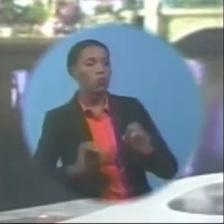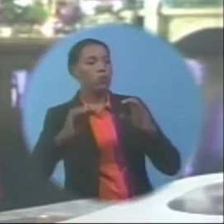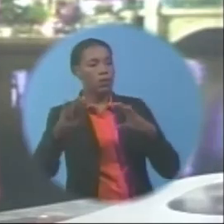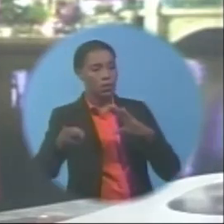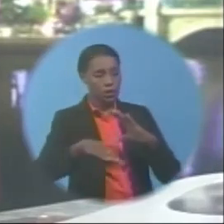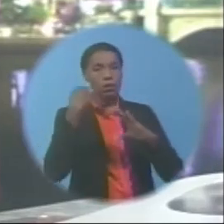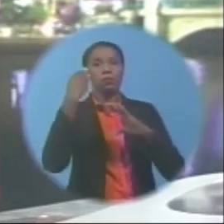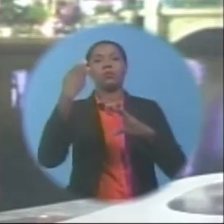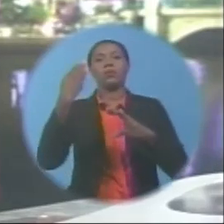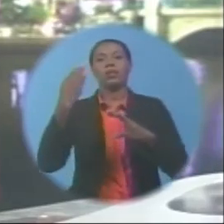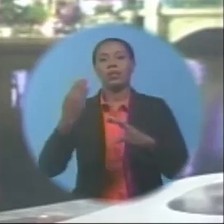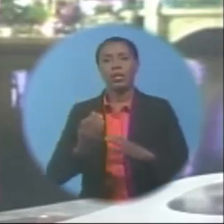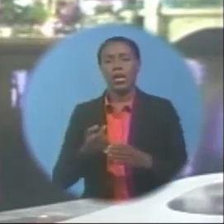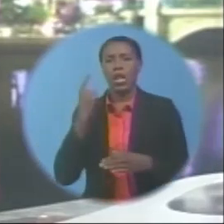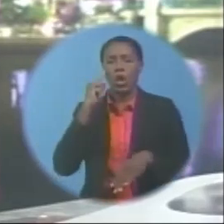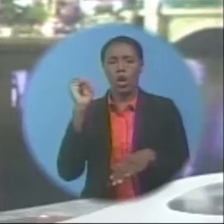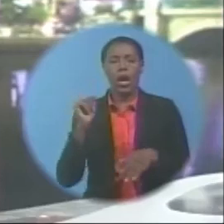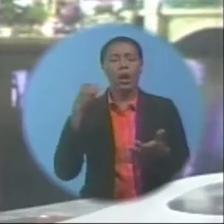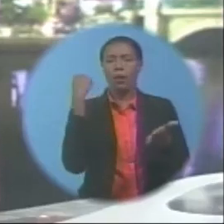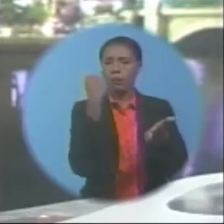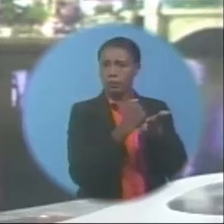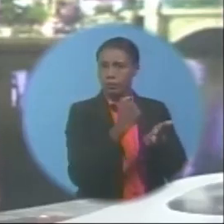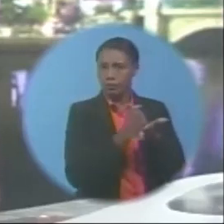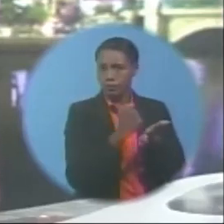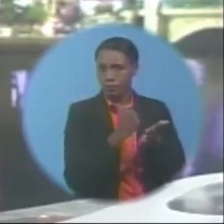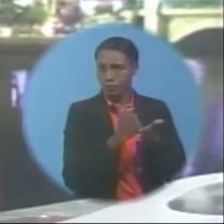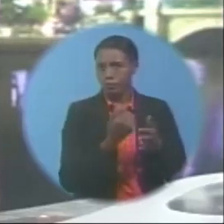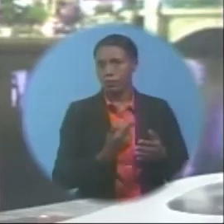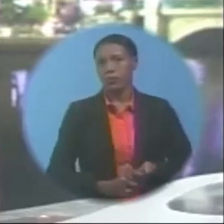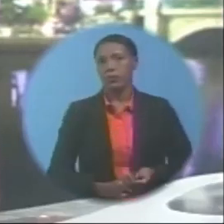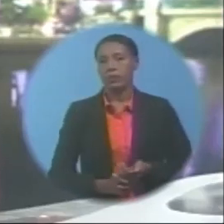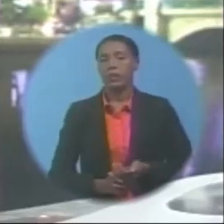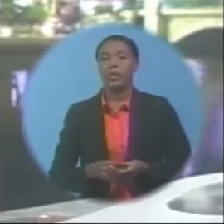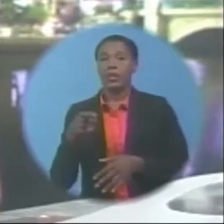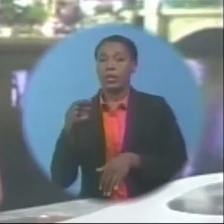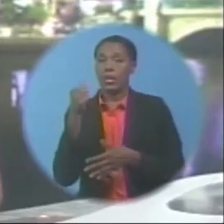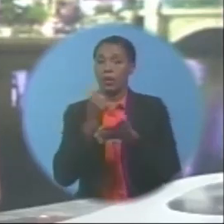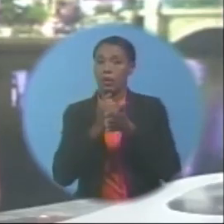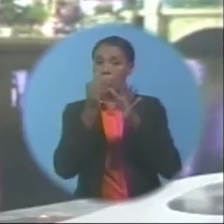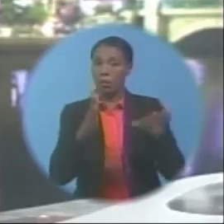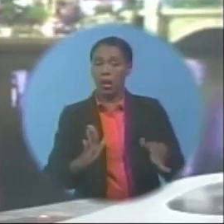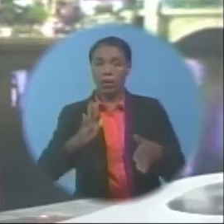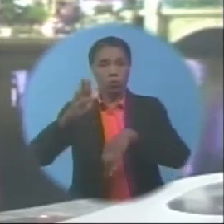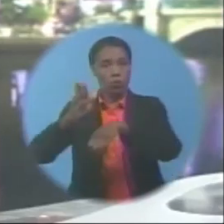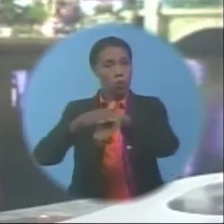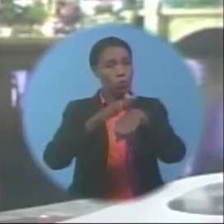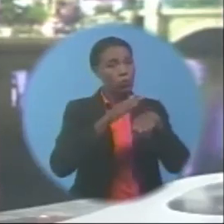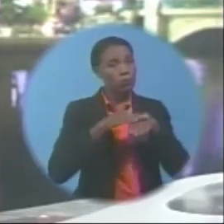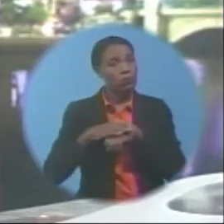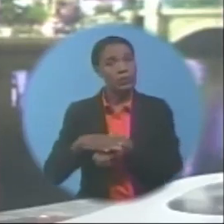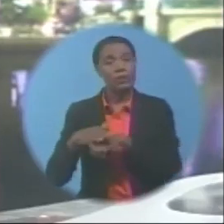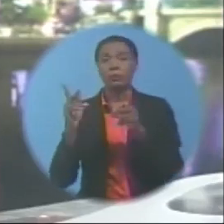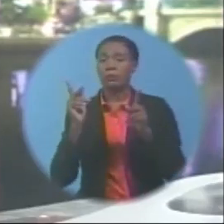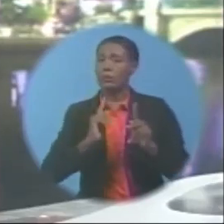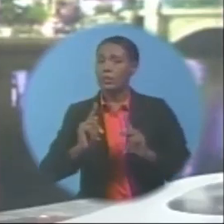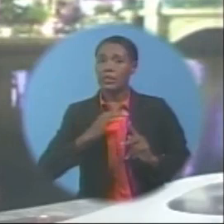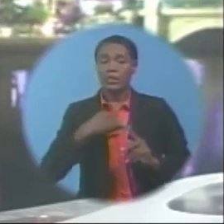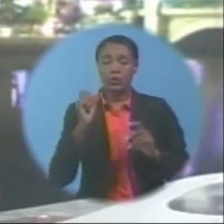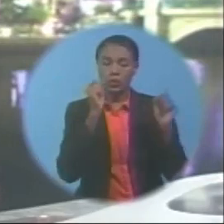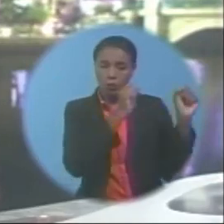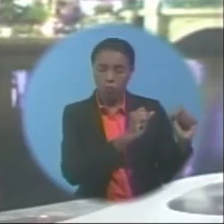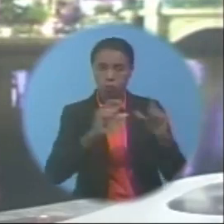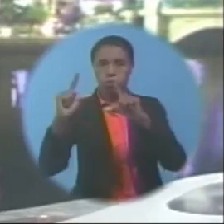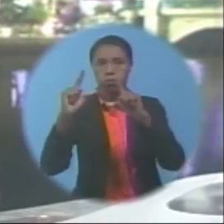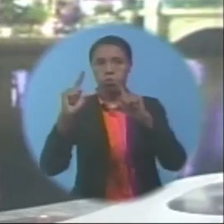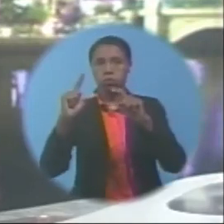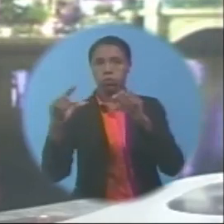form and returning it to an email address, purportedly that of the bank. The bankers are also urging people not to open